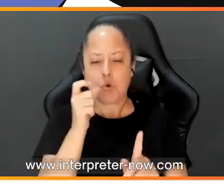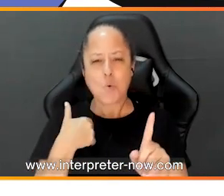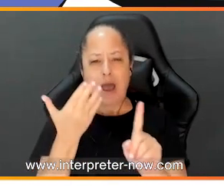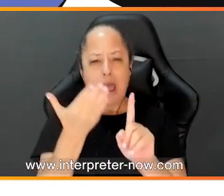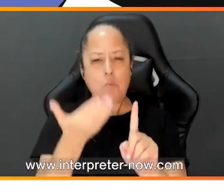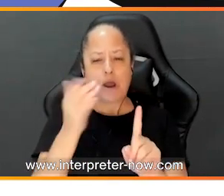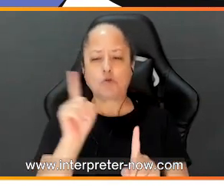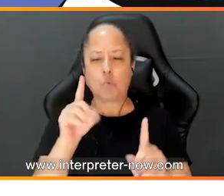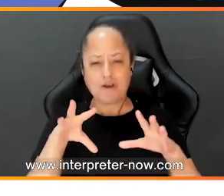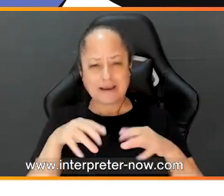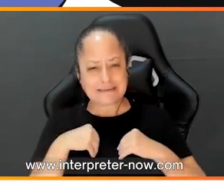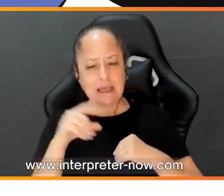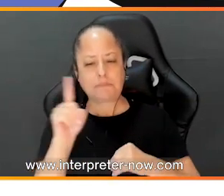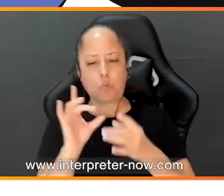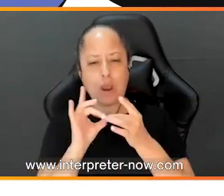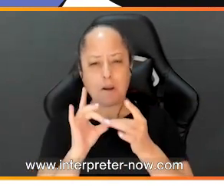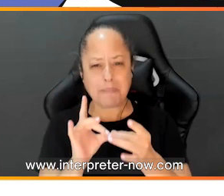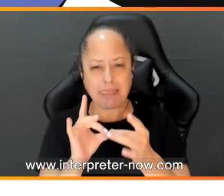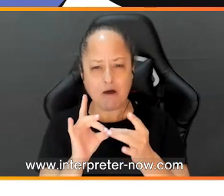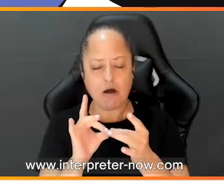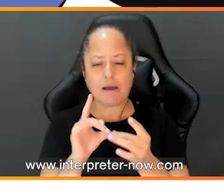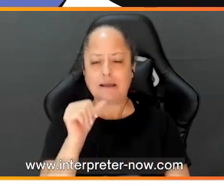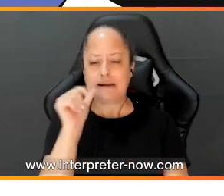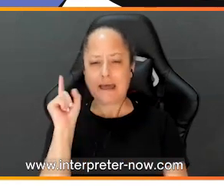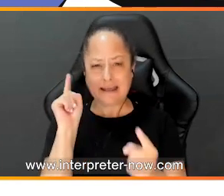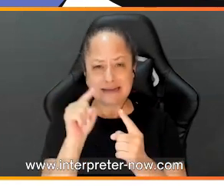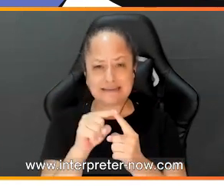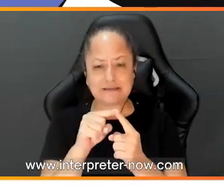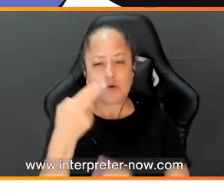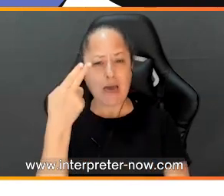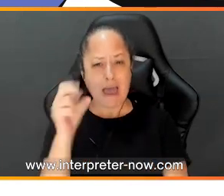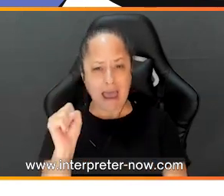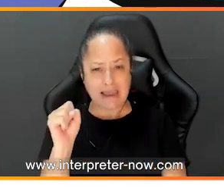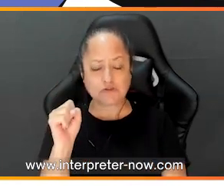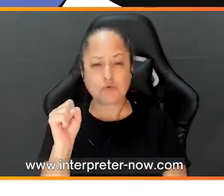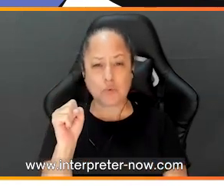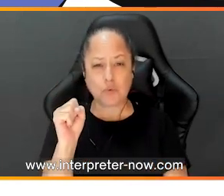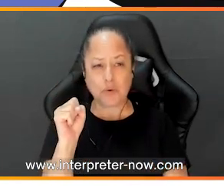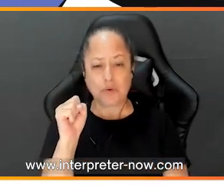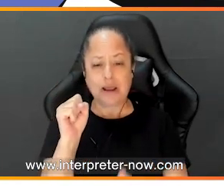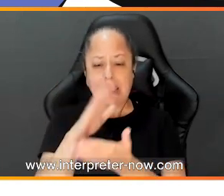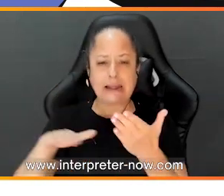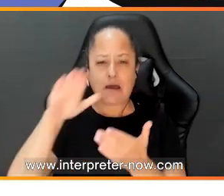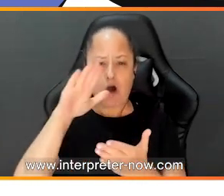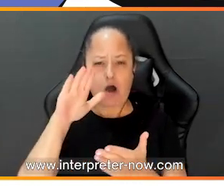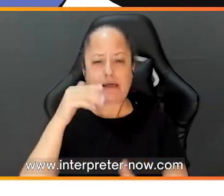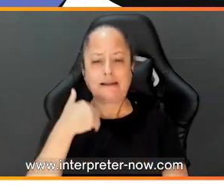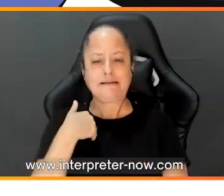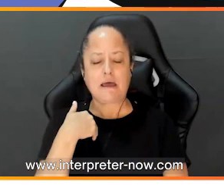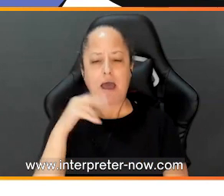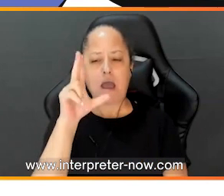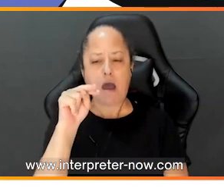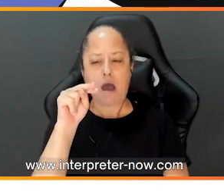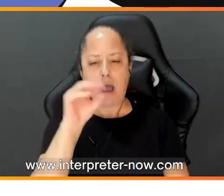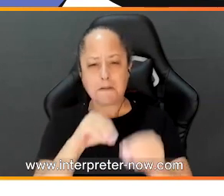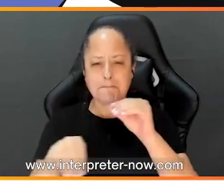really was and where I could be accepted and where I could belong. And it wasn't until about high school and even college years that I started